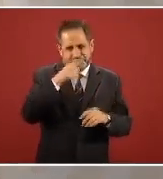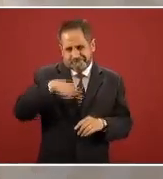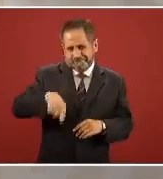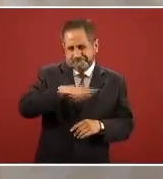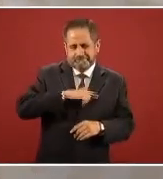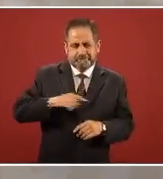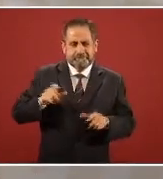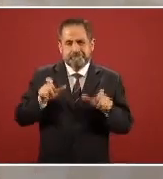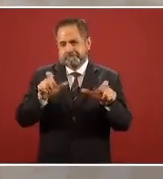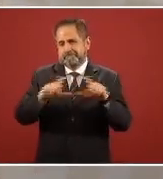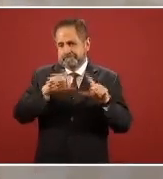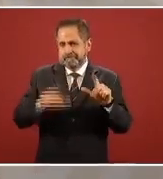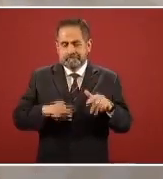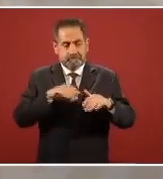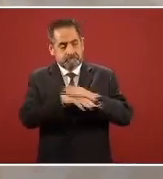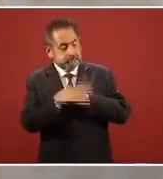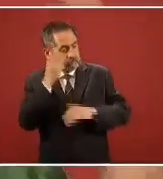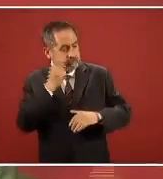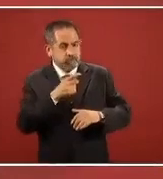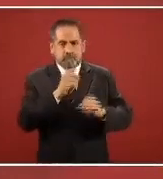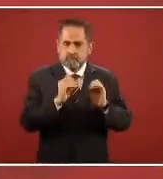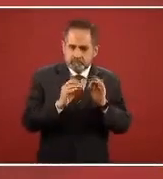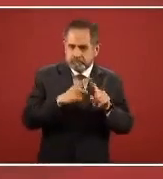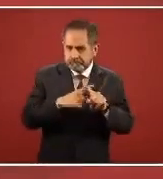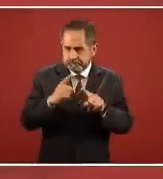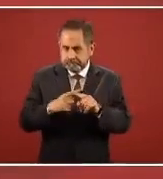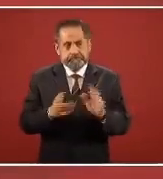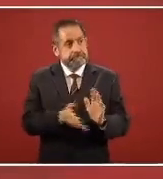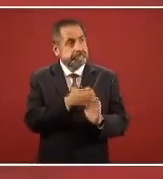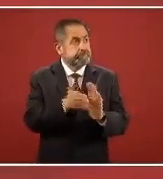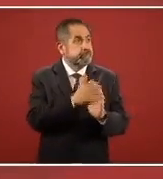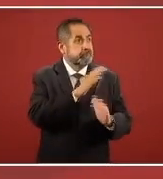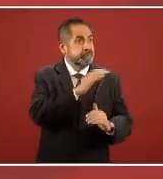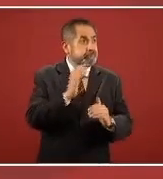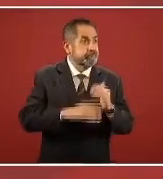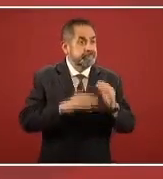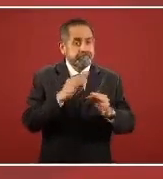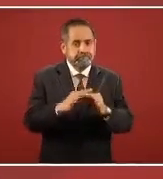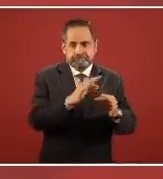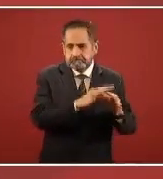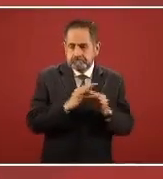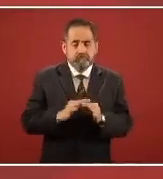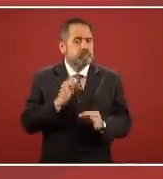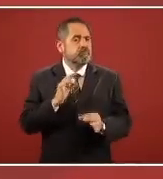Terminarlas para que pudieran emplearlas y tener la presencia en todos esos estados.